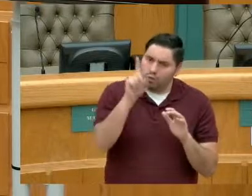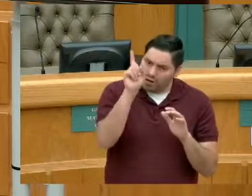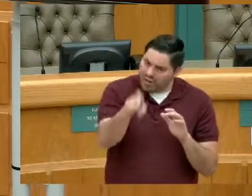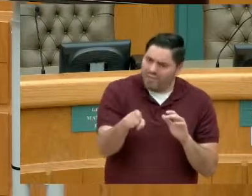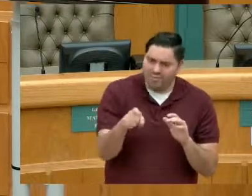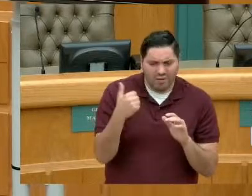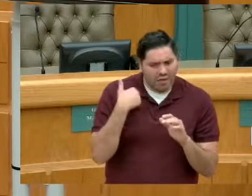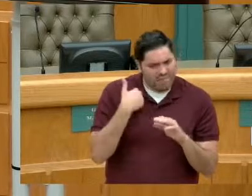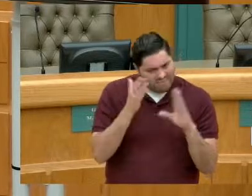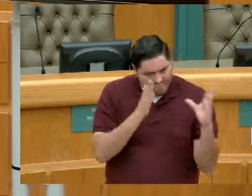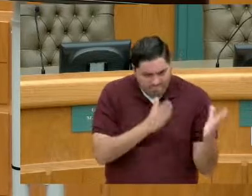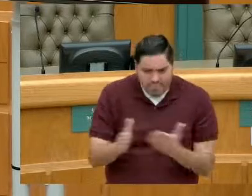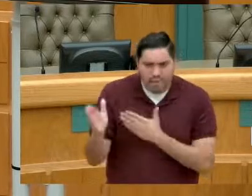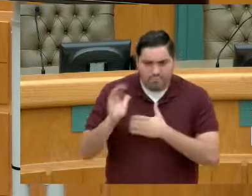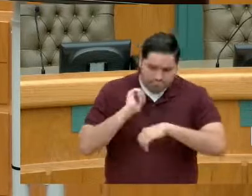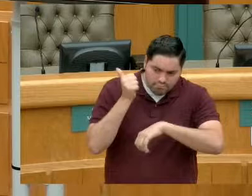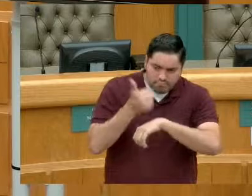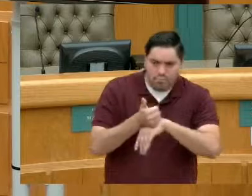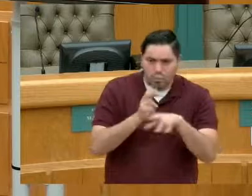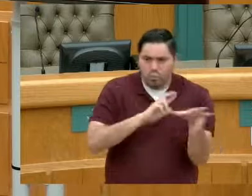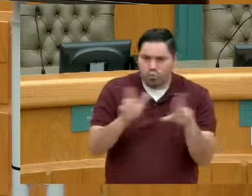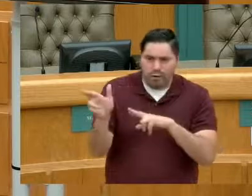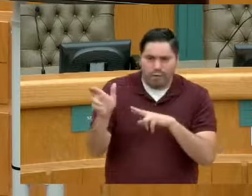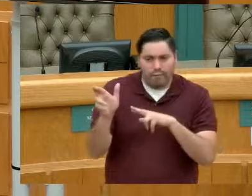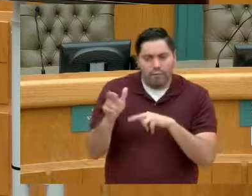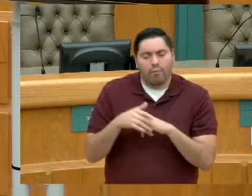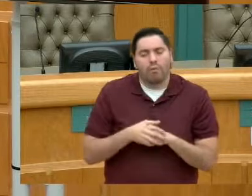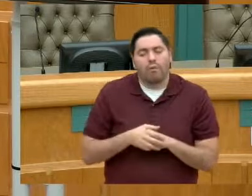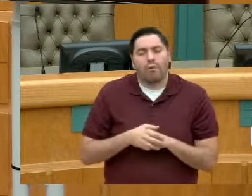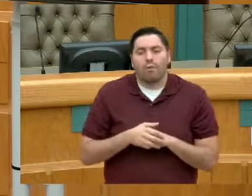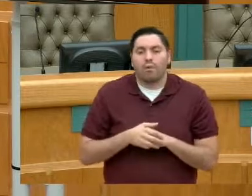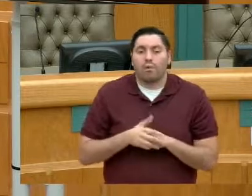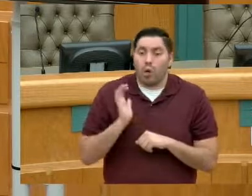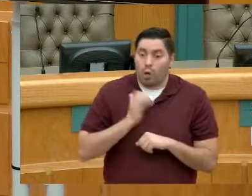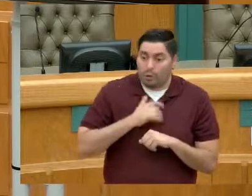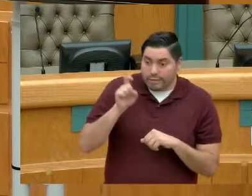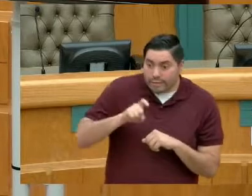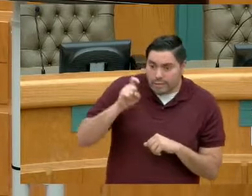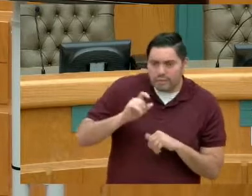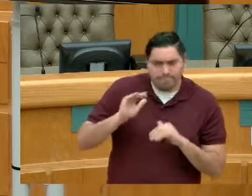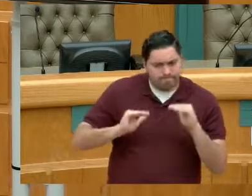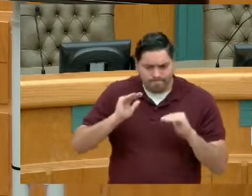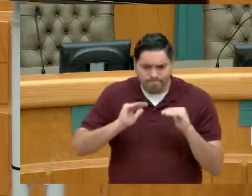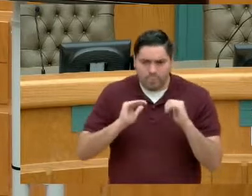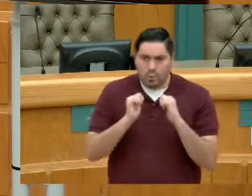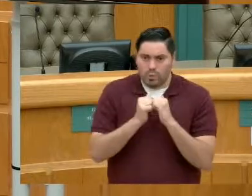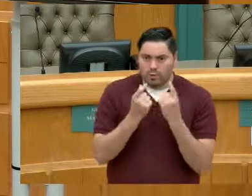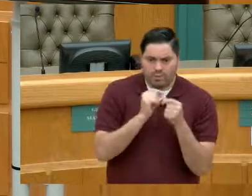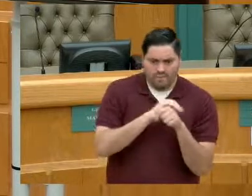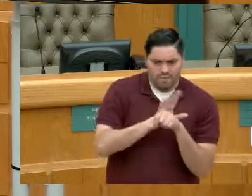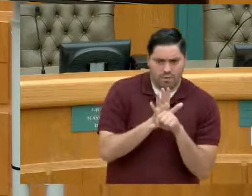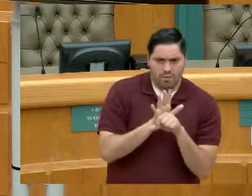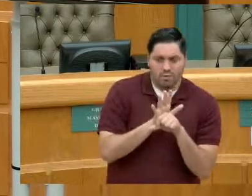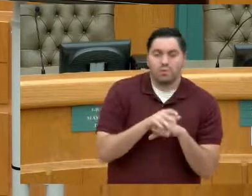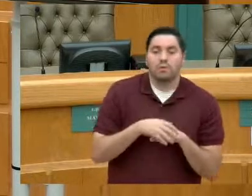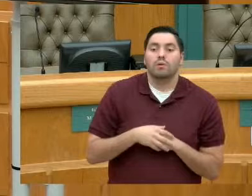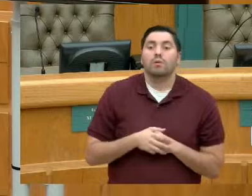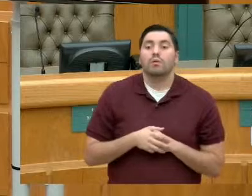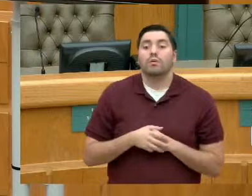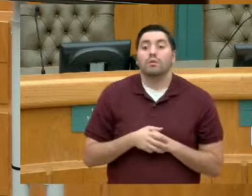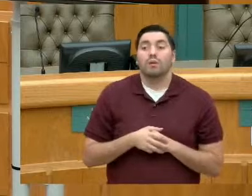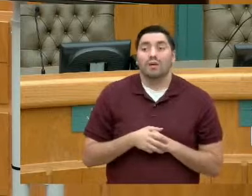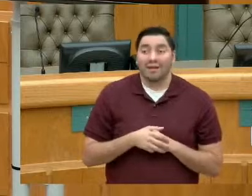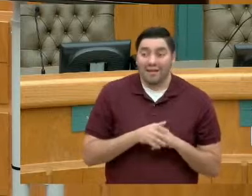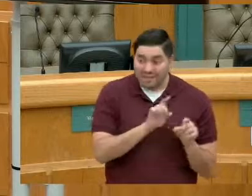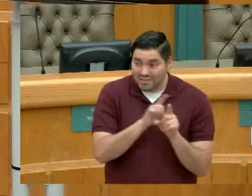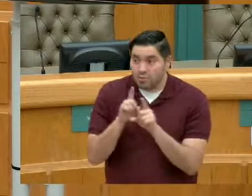operation plan that could handle both, that would balance the needs of our community with the virus, balanced with what